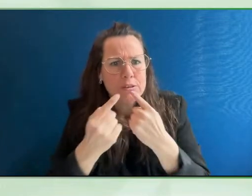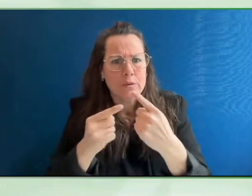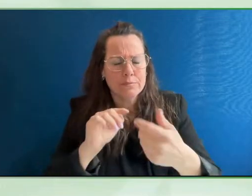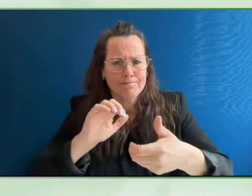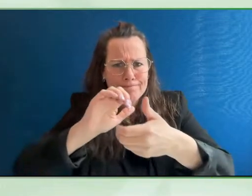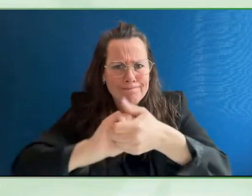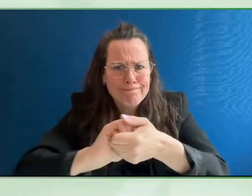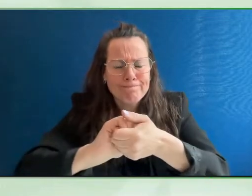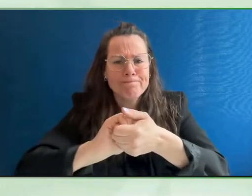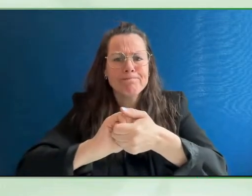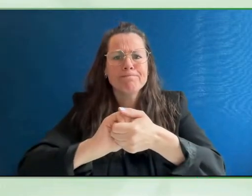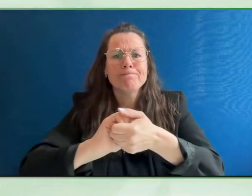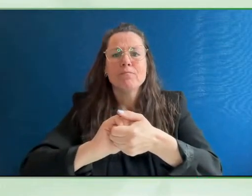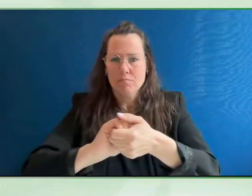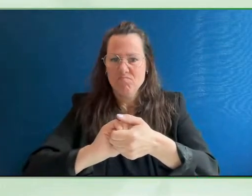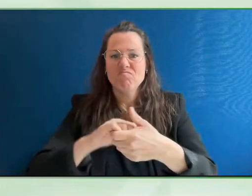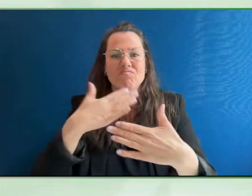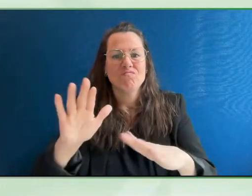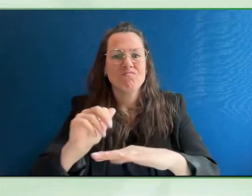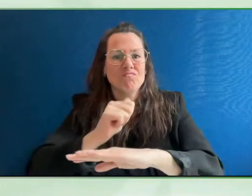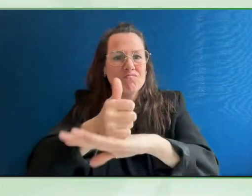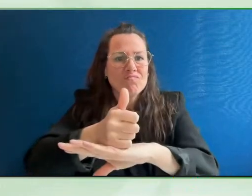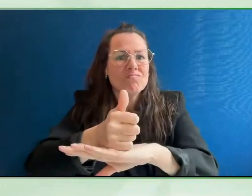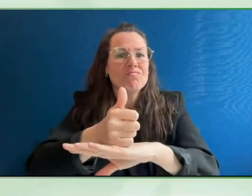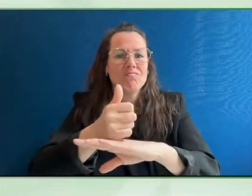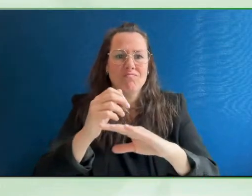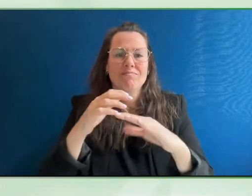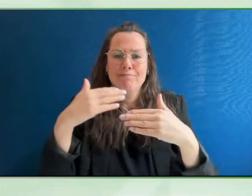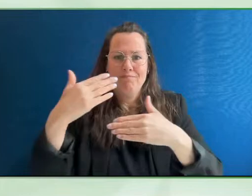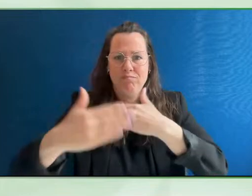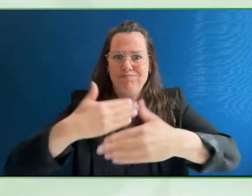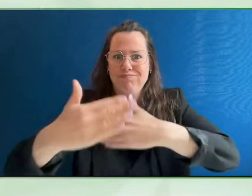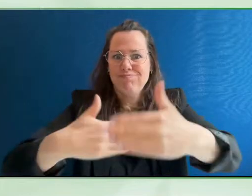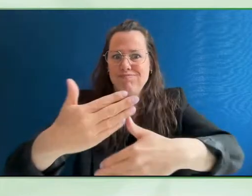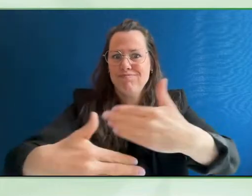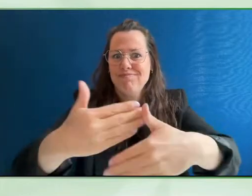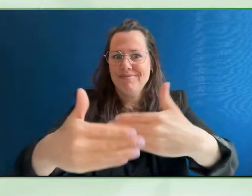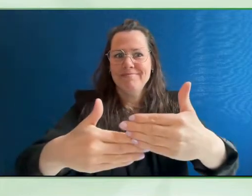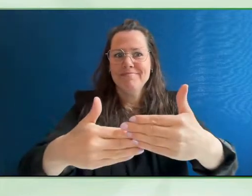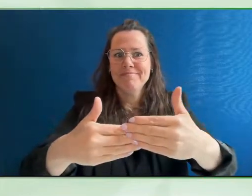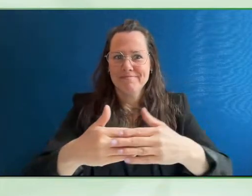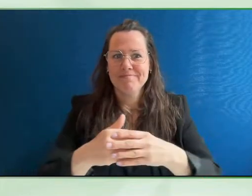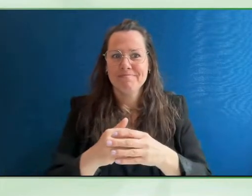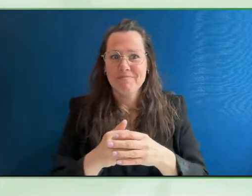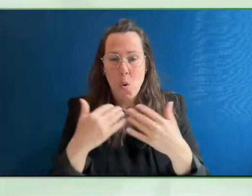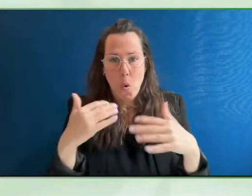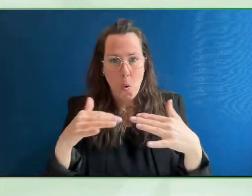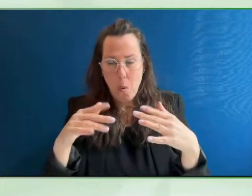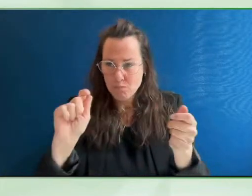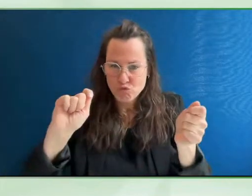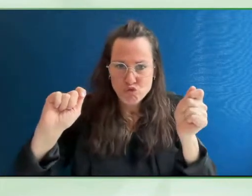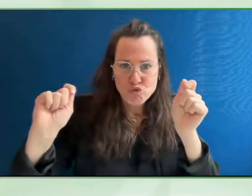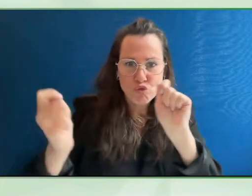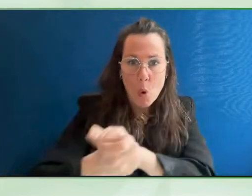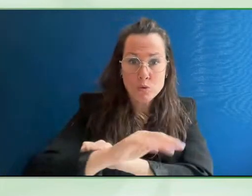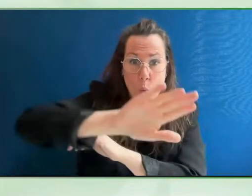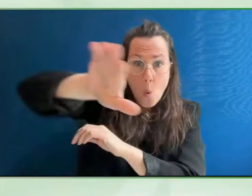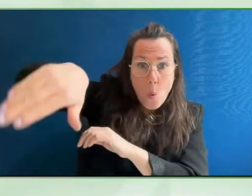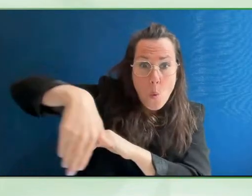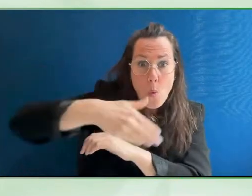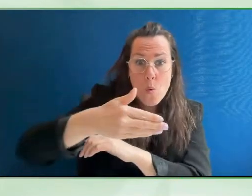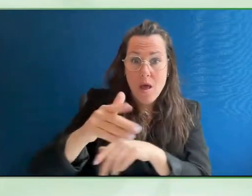or a PowerPoint is that ability to expose someone so it makes it less scary.